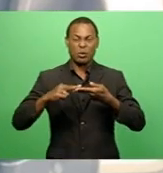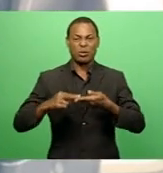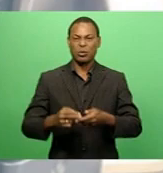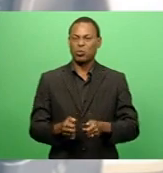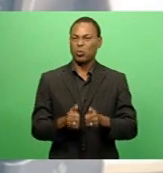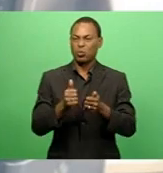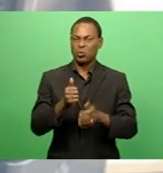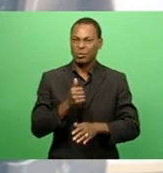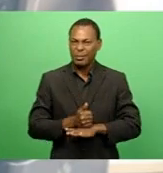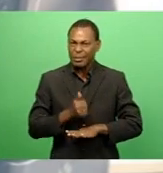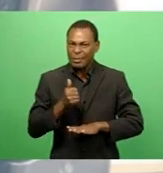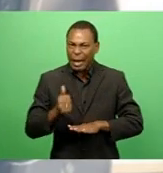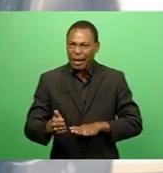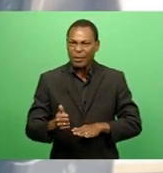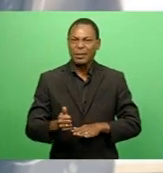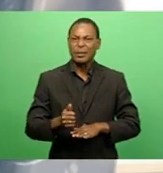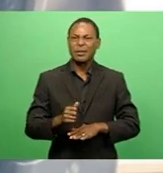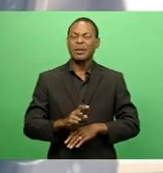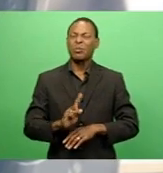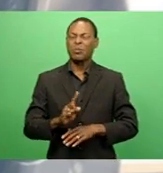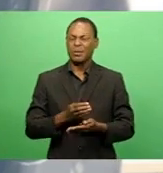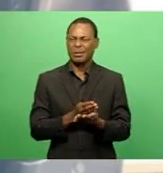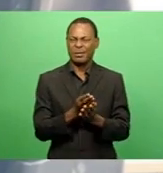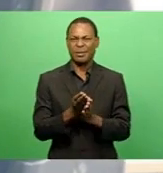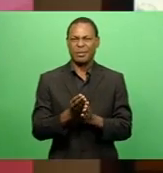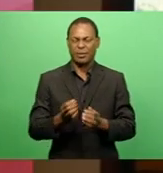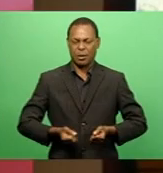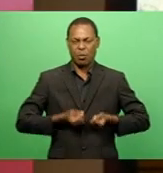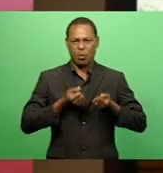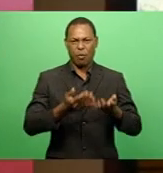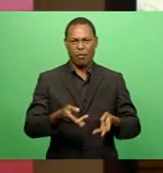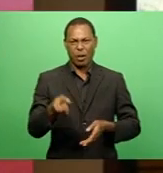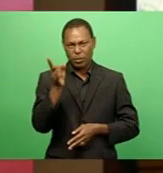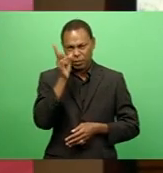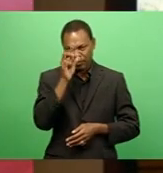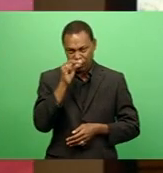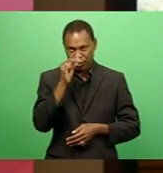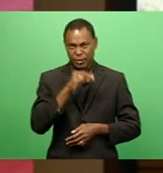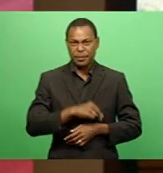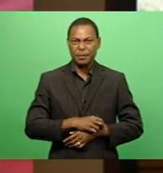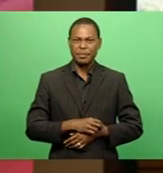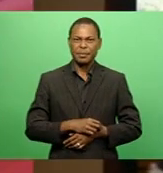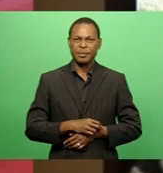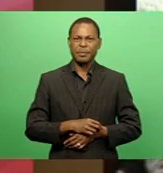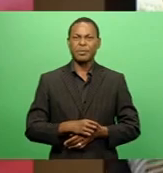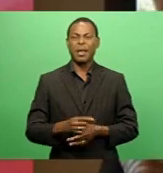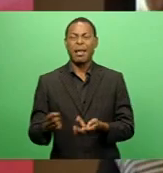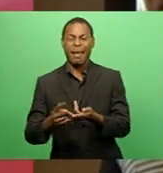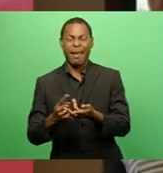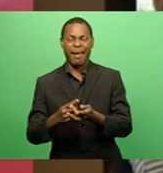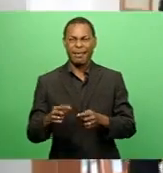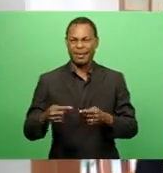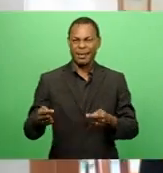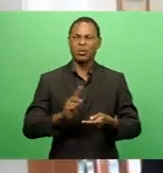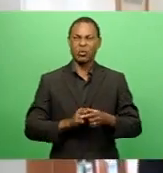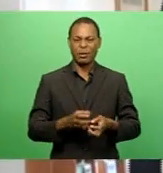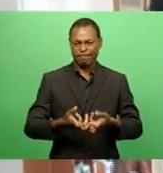governance, and the enhancement of service provided to Fijians. They should not involve in work that could bring about division in